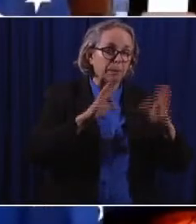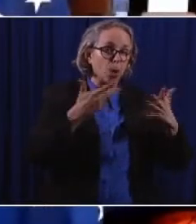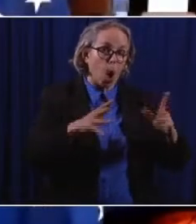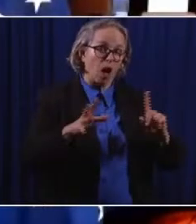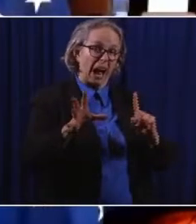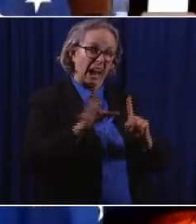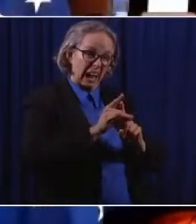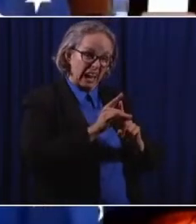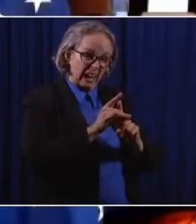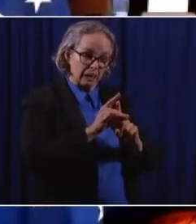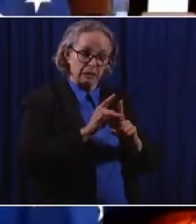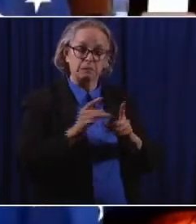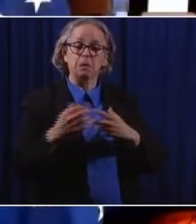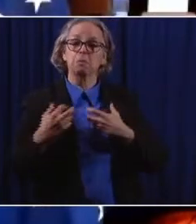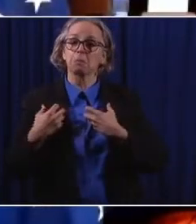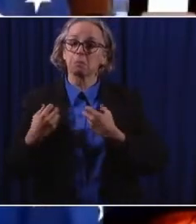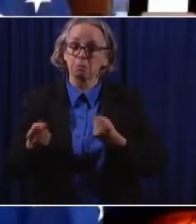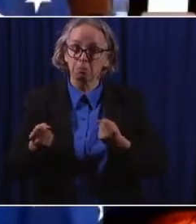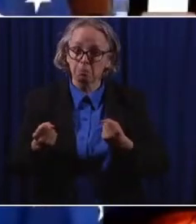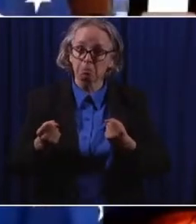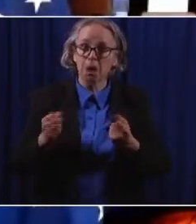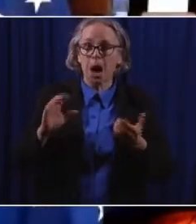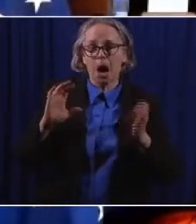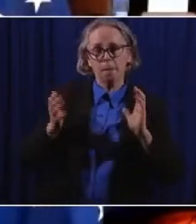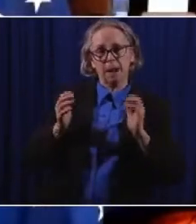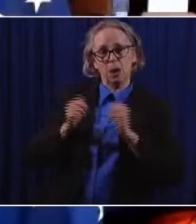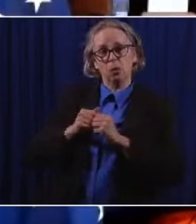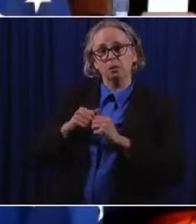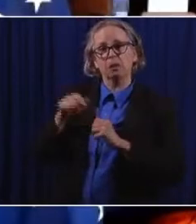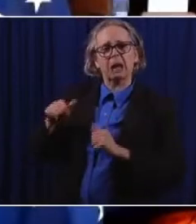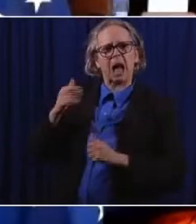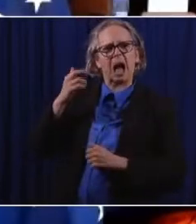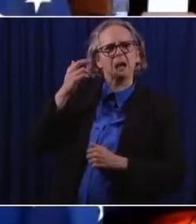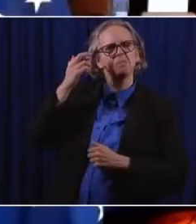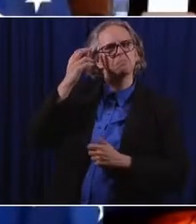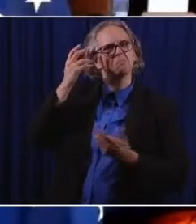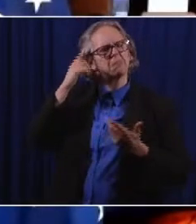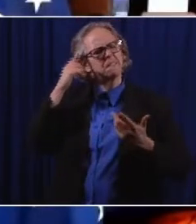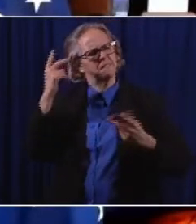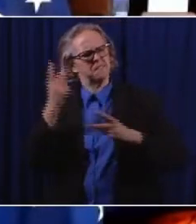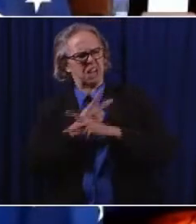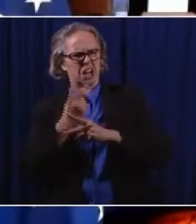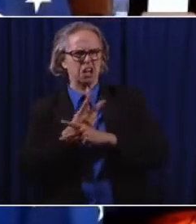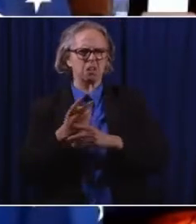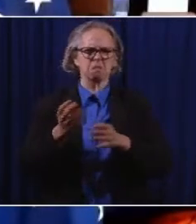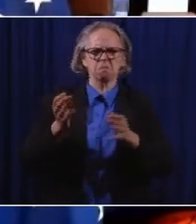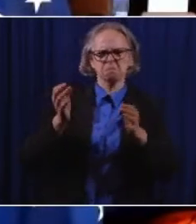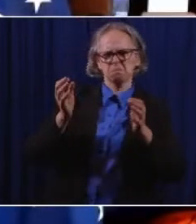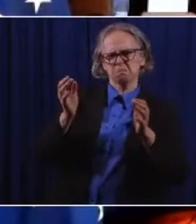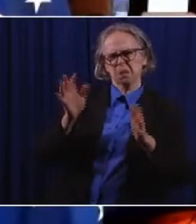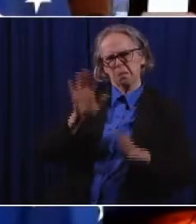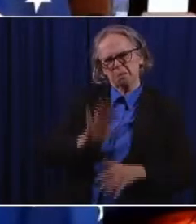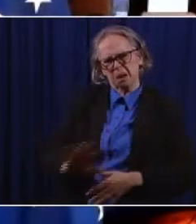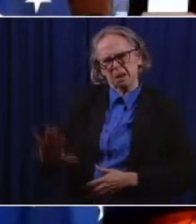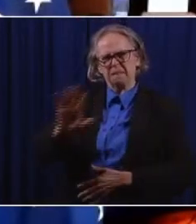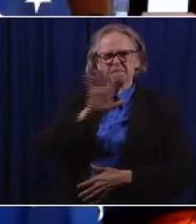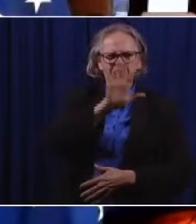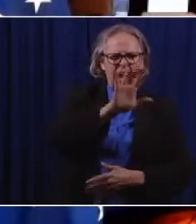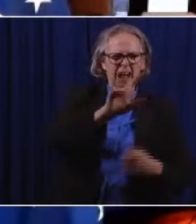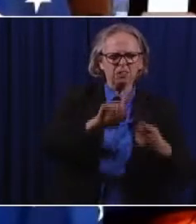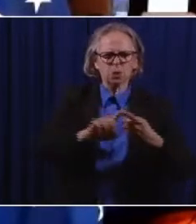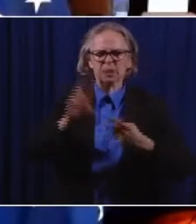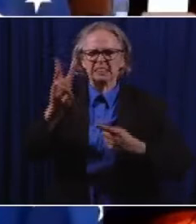and reasonably conclude that 500,000 to 600,000 people maybe have had the virus. Again, not hard and